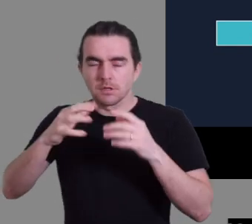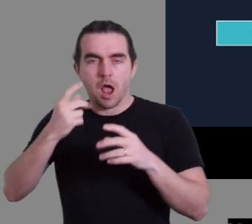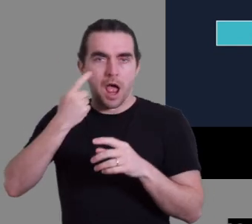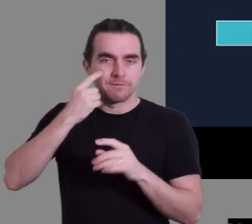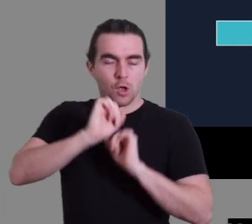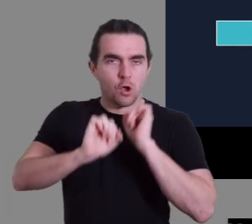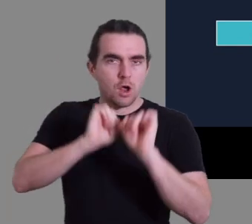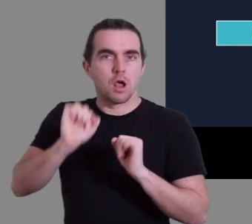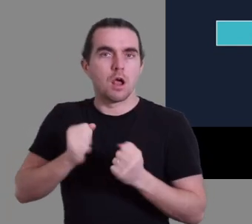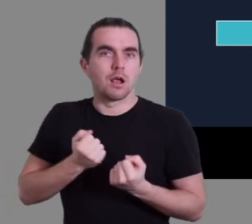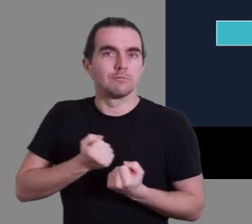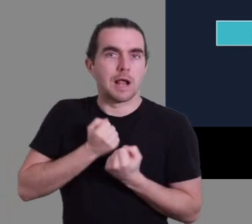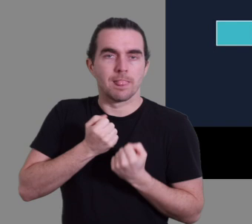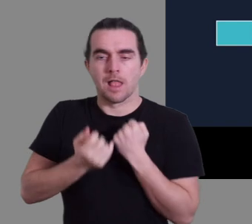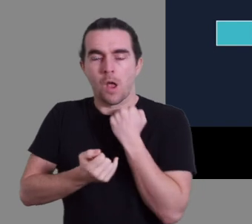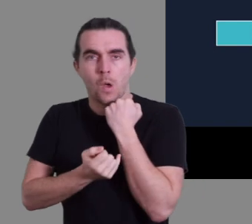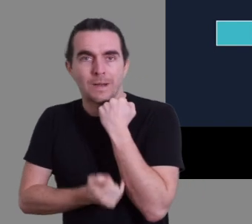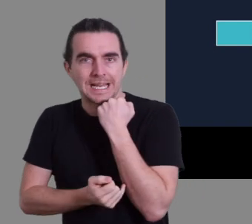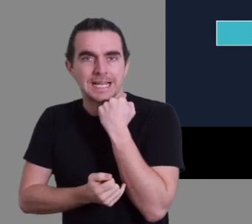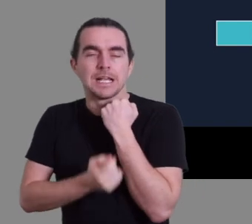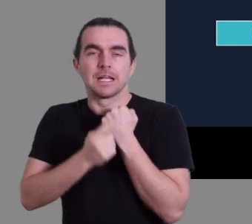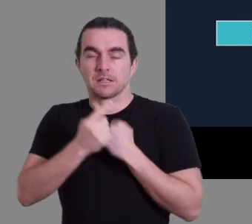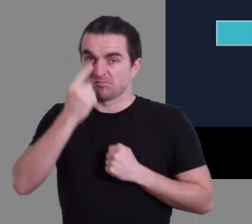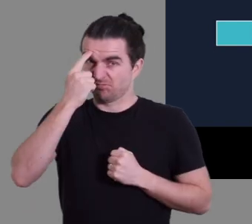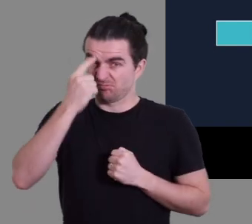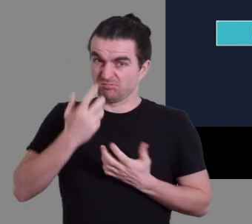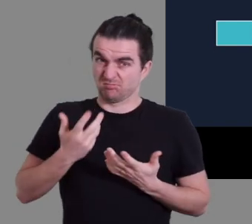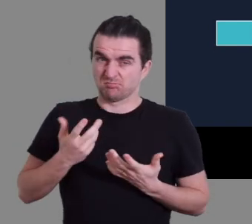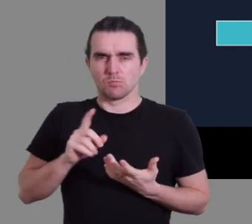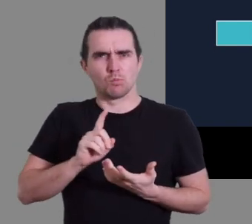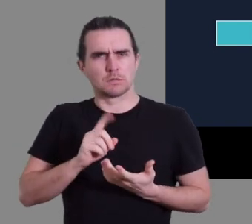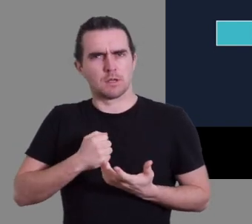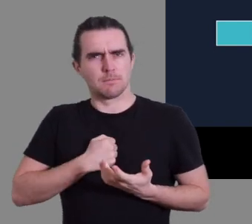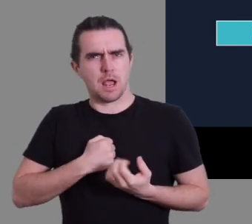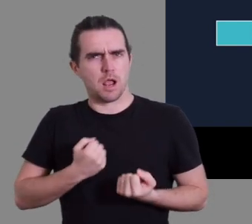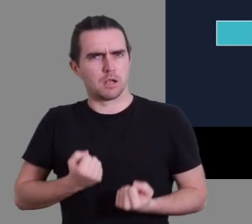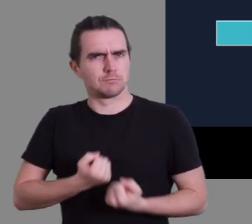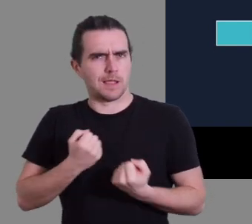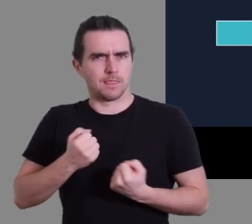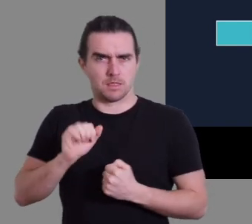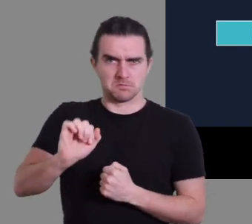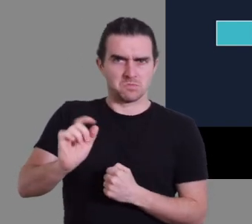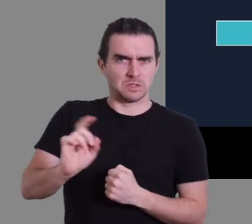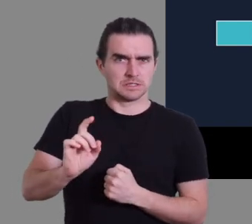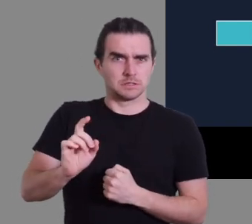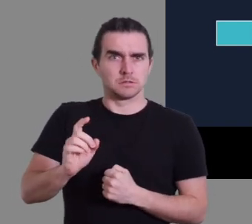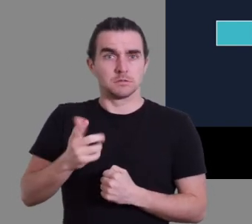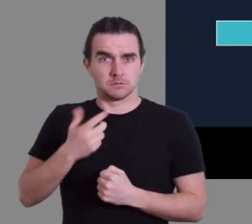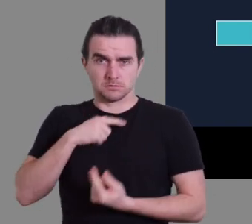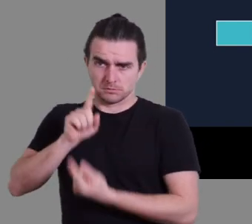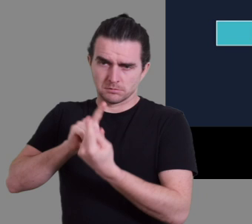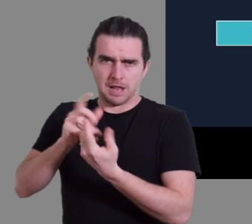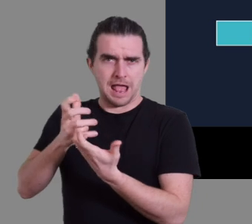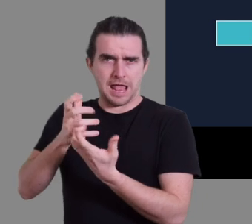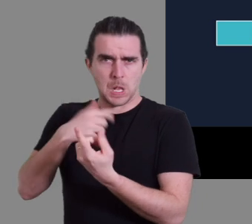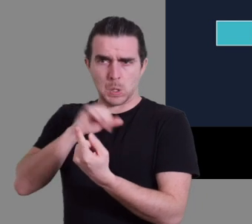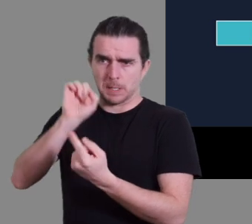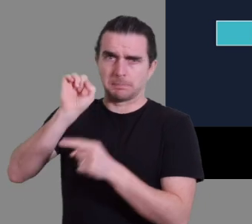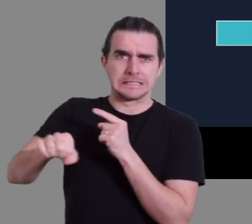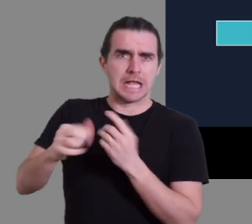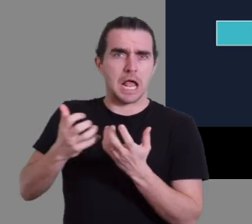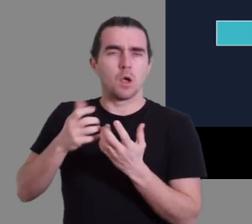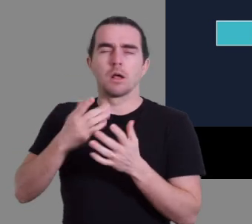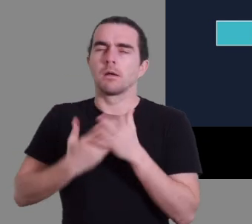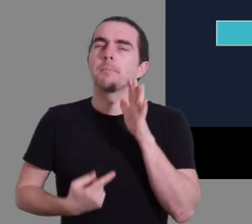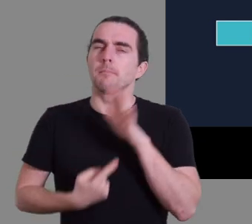strengths and weaknesses, and you're thinking, right, what's my strengths against yours? How do I win the duel? And I